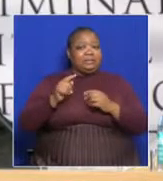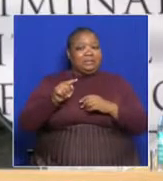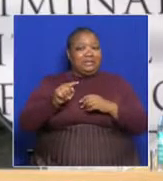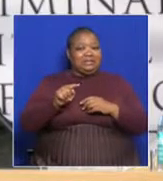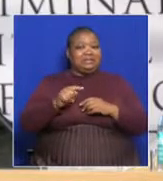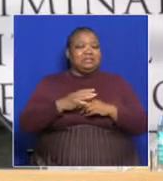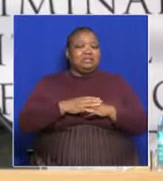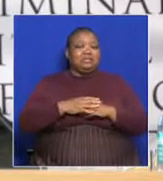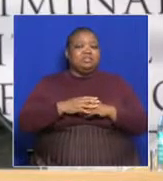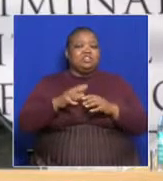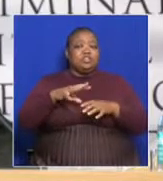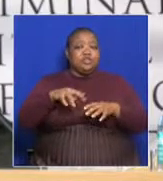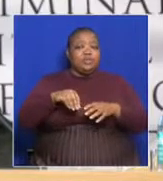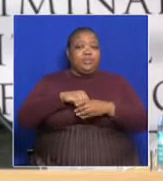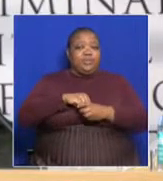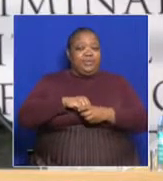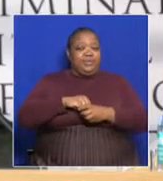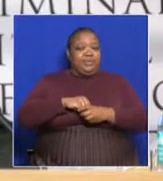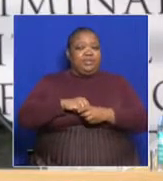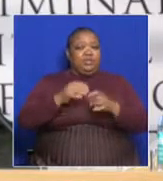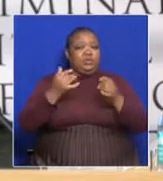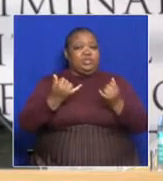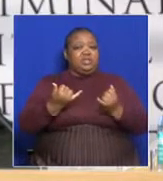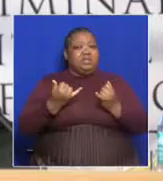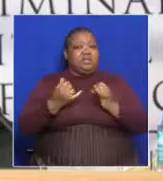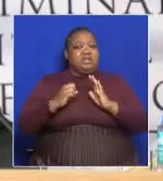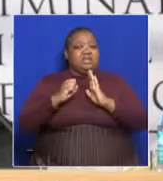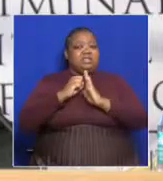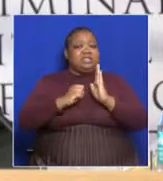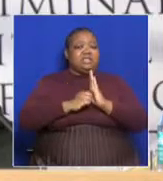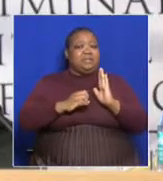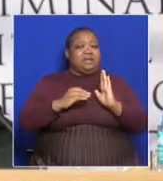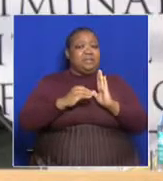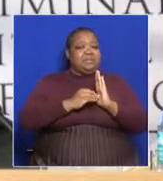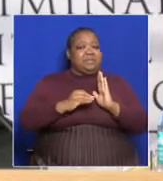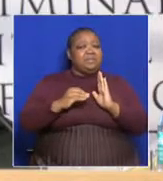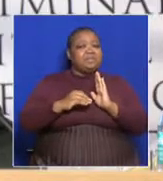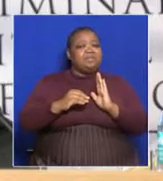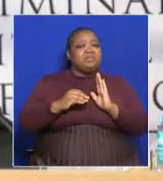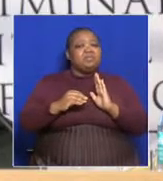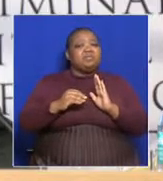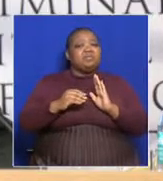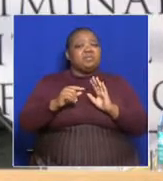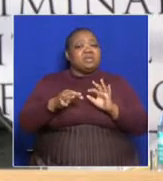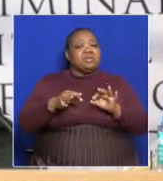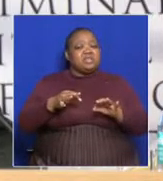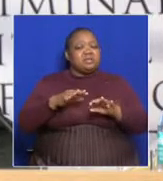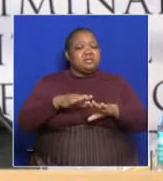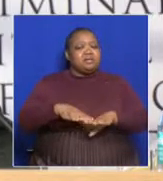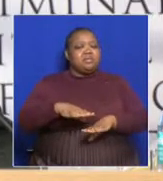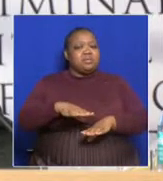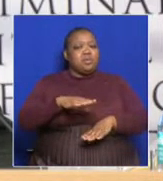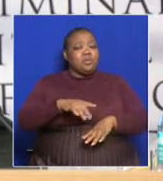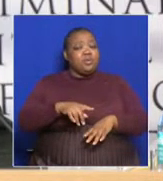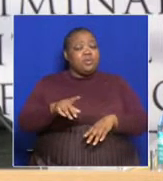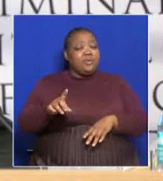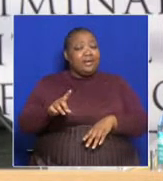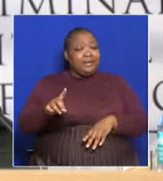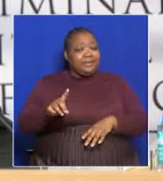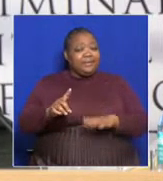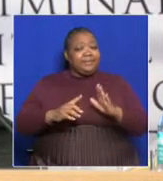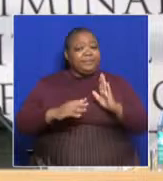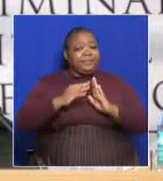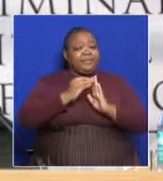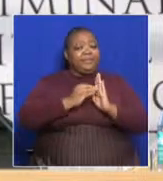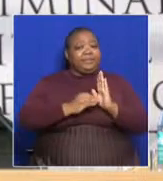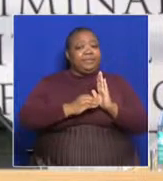it here in this statement. You go so much as to tie